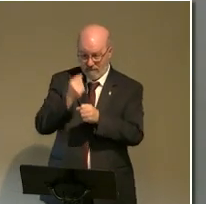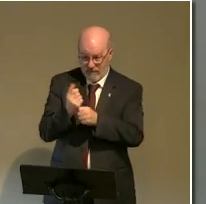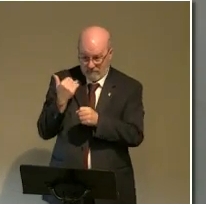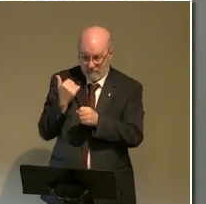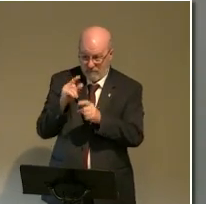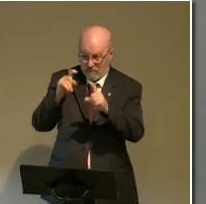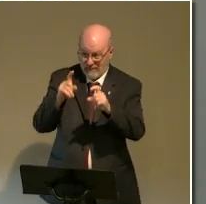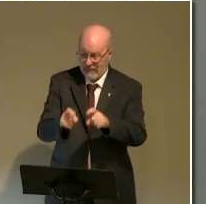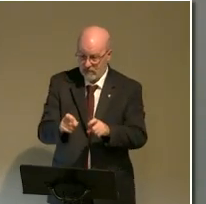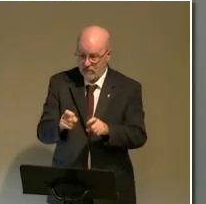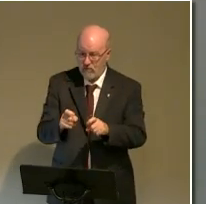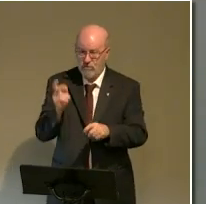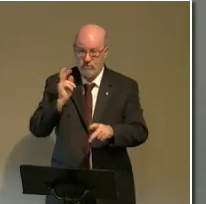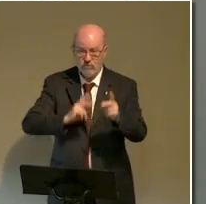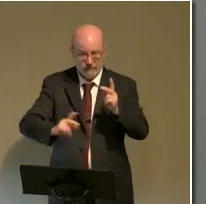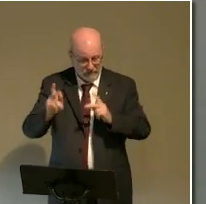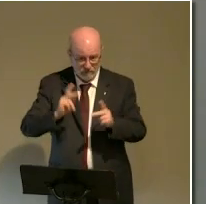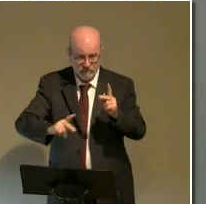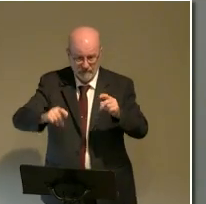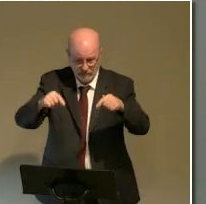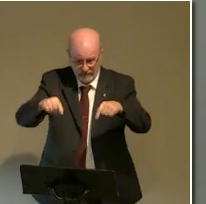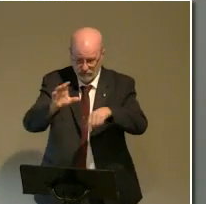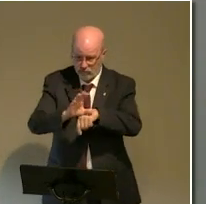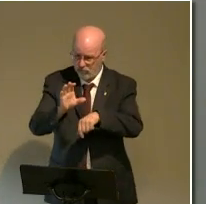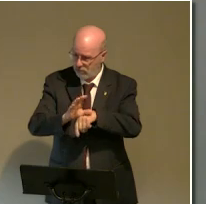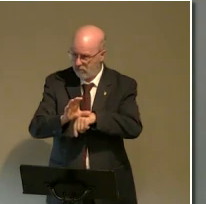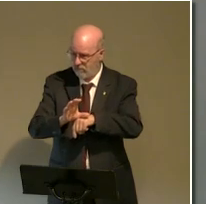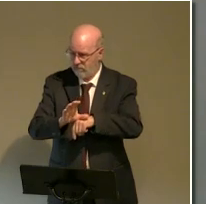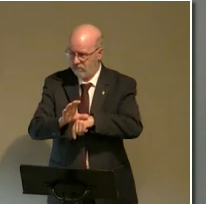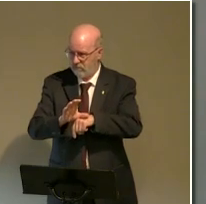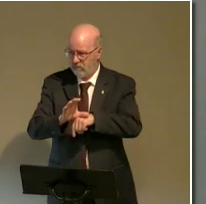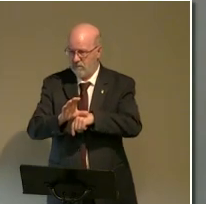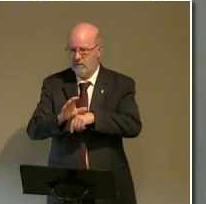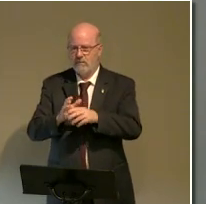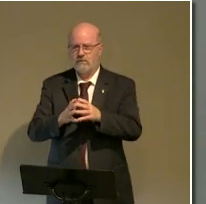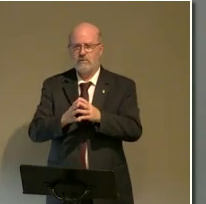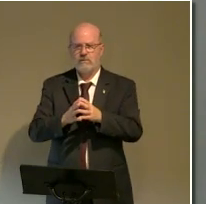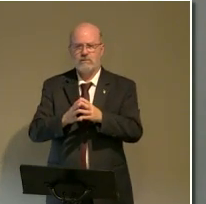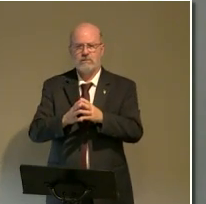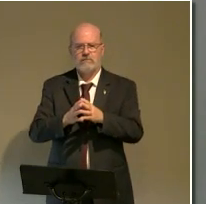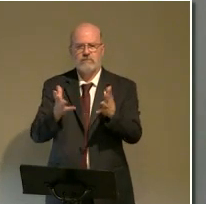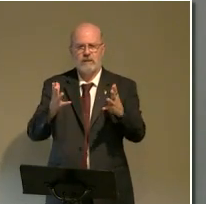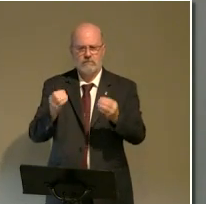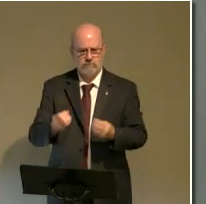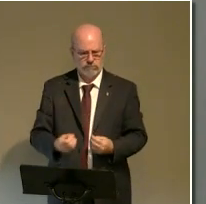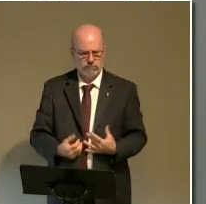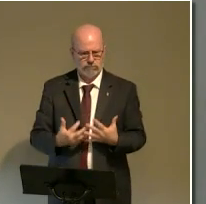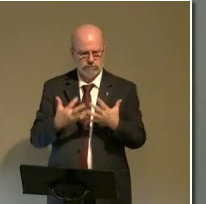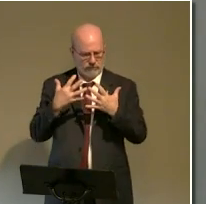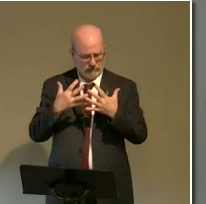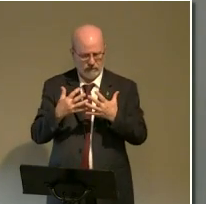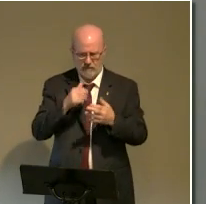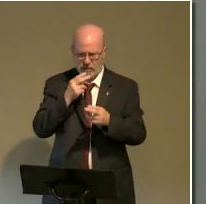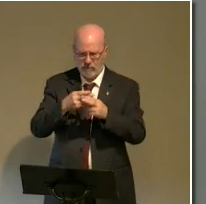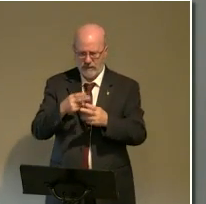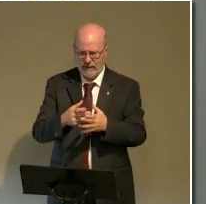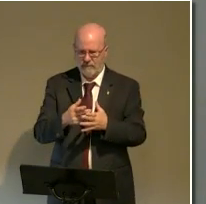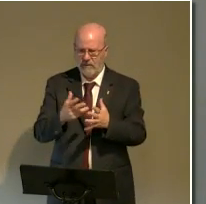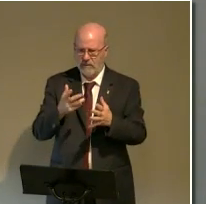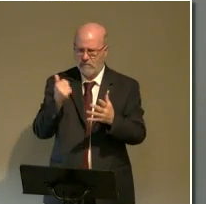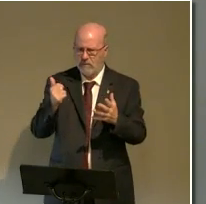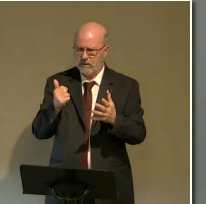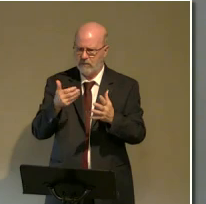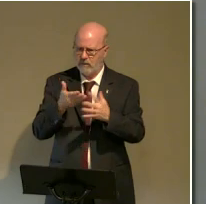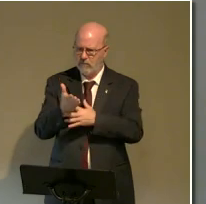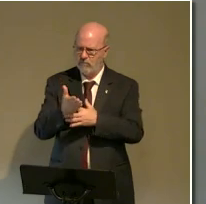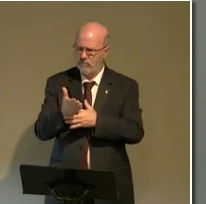to the test? I mean, there's people in this church that they're very inspirational to me. I'm not going to name them by name, but they have